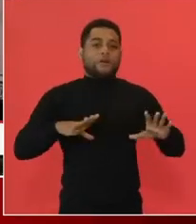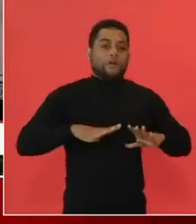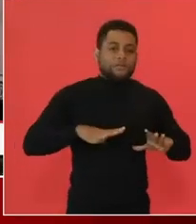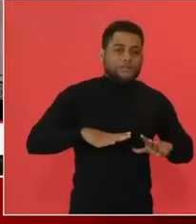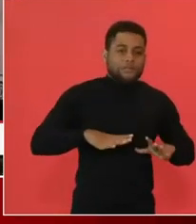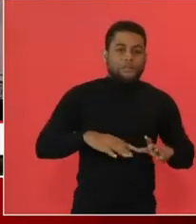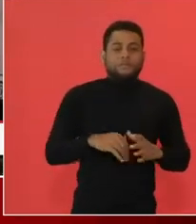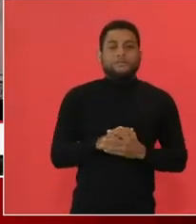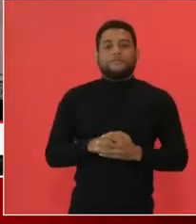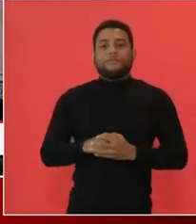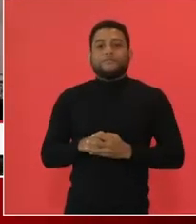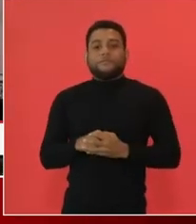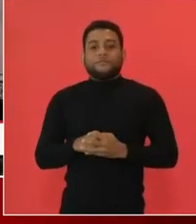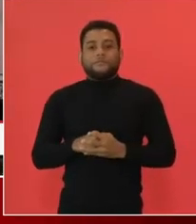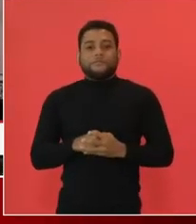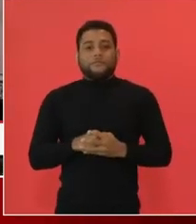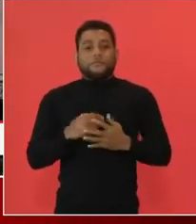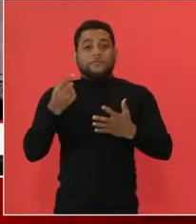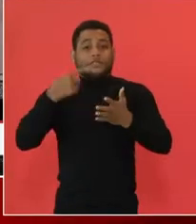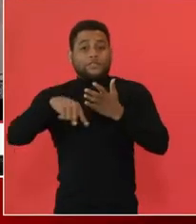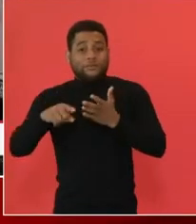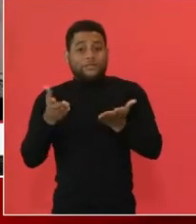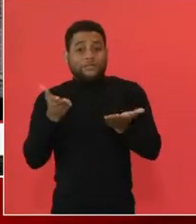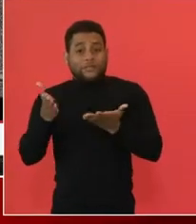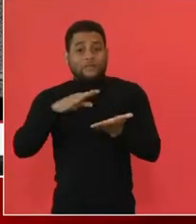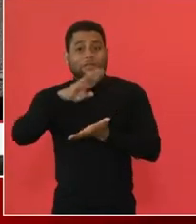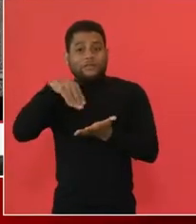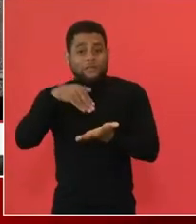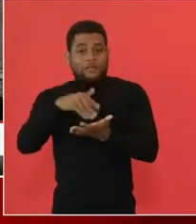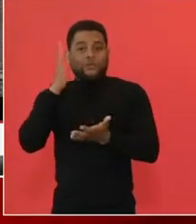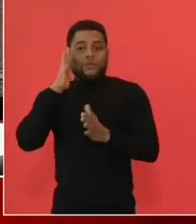service centers will open.